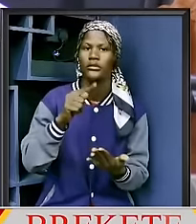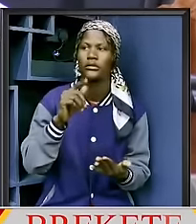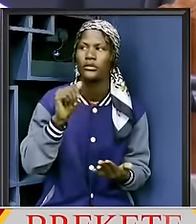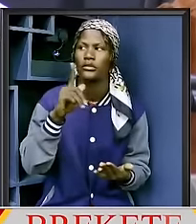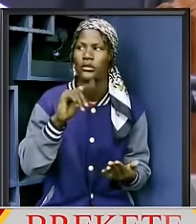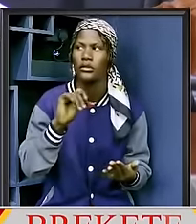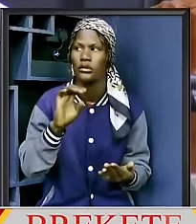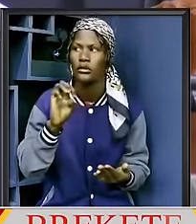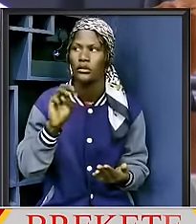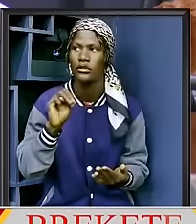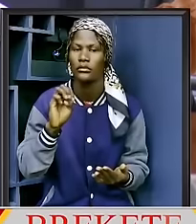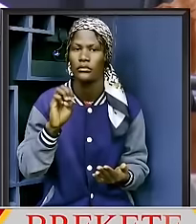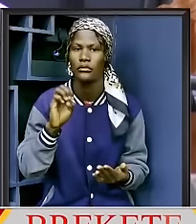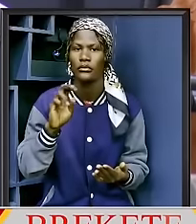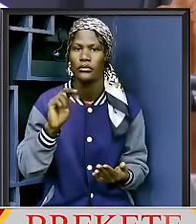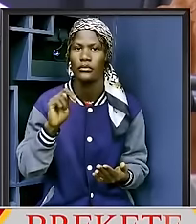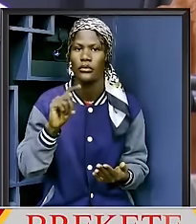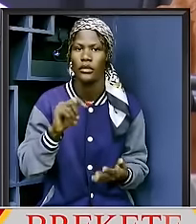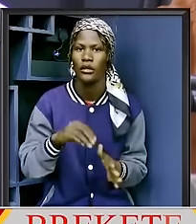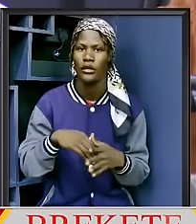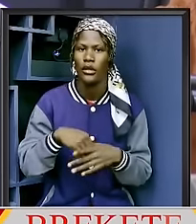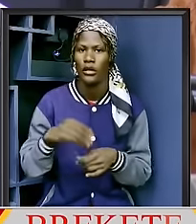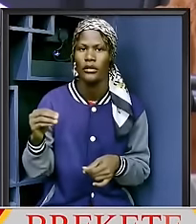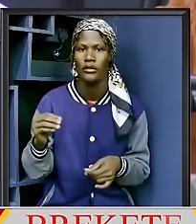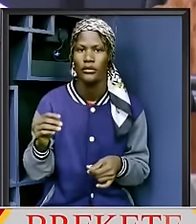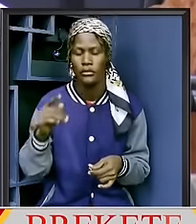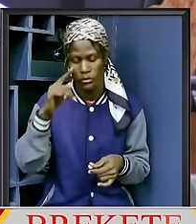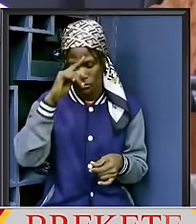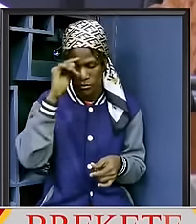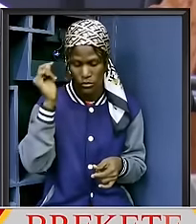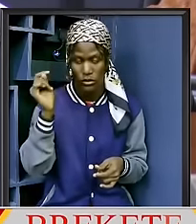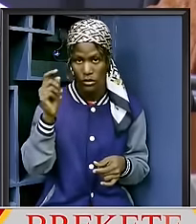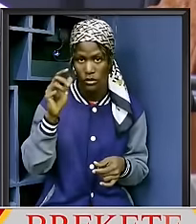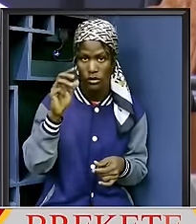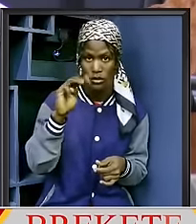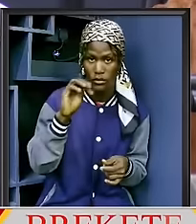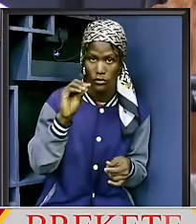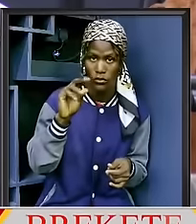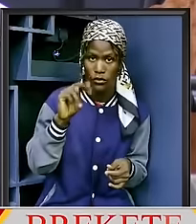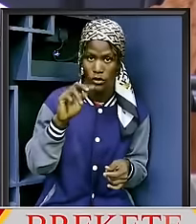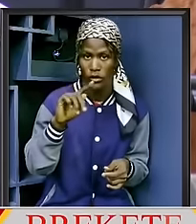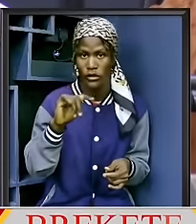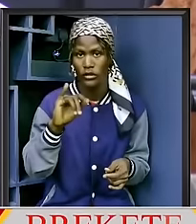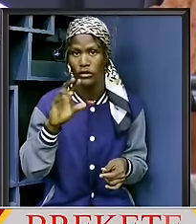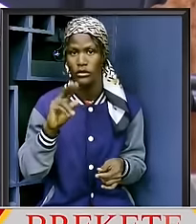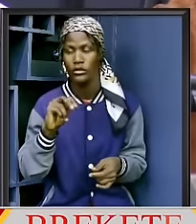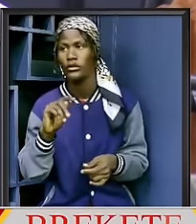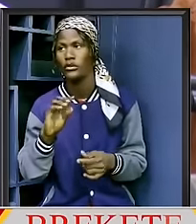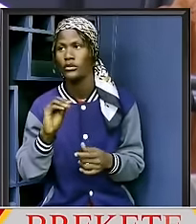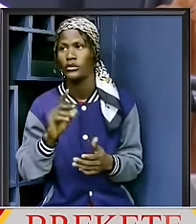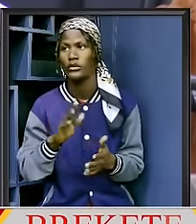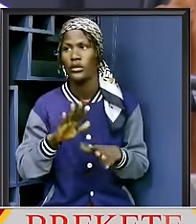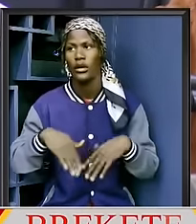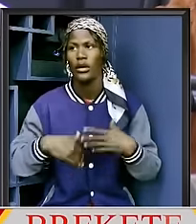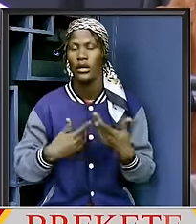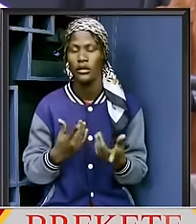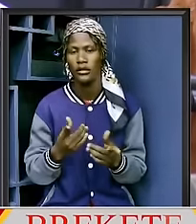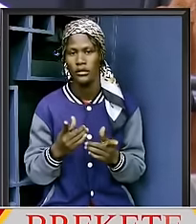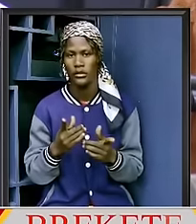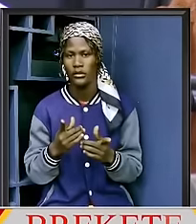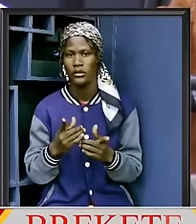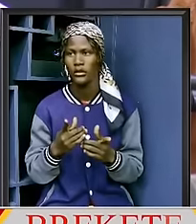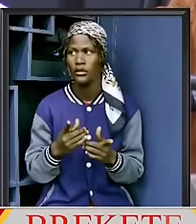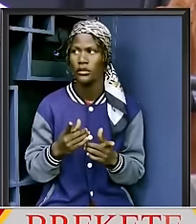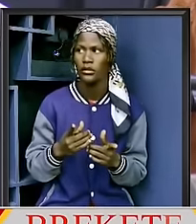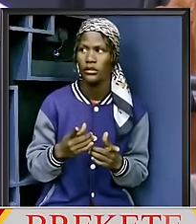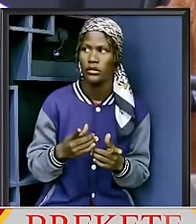out. Because they talk, say they monitor how you they transfer the money from different accounts to different